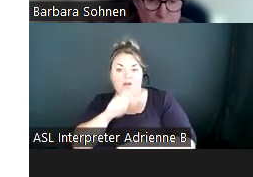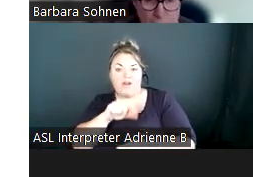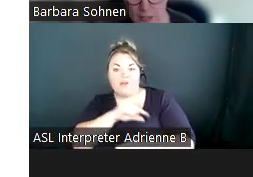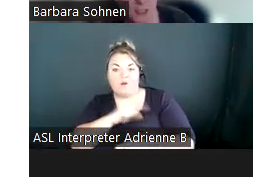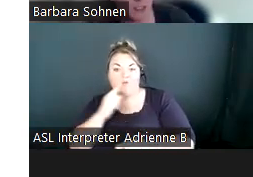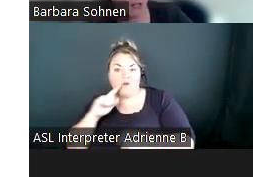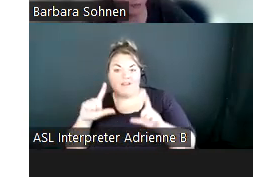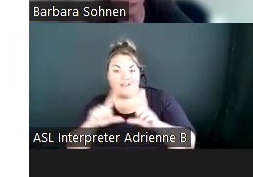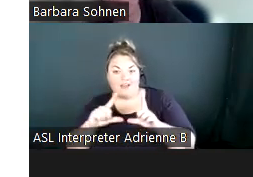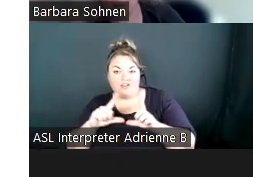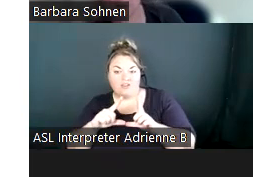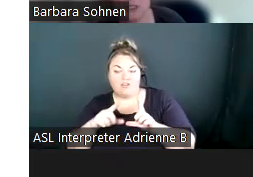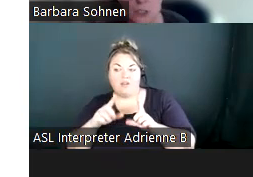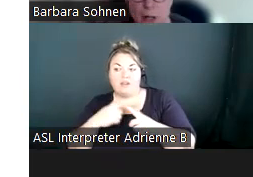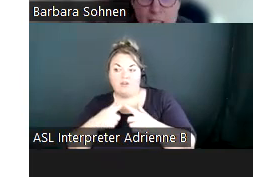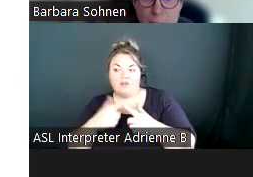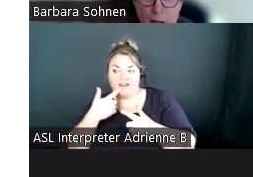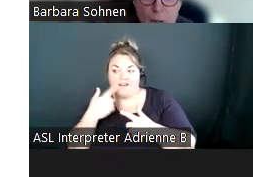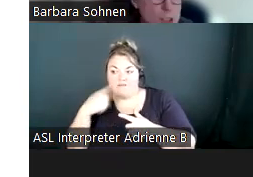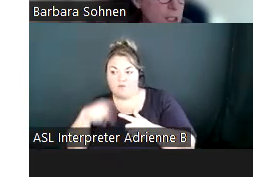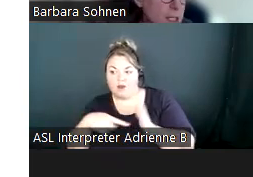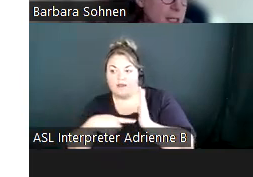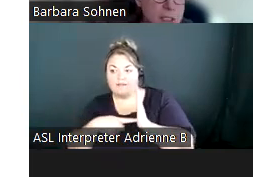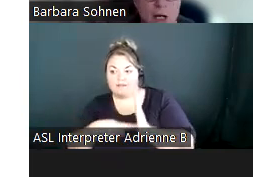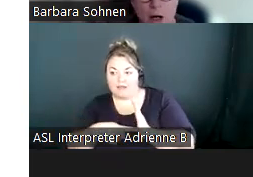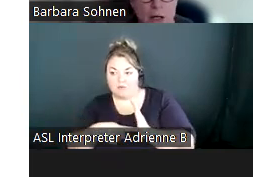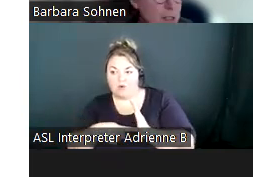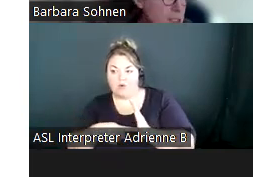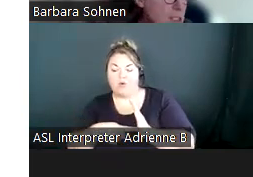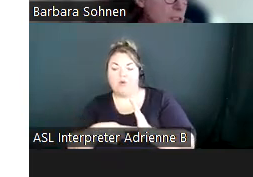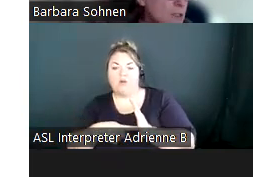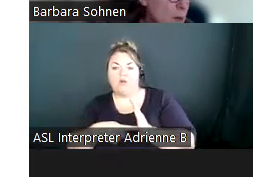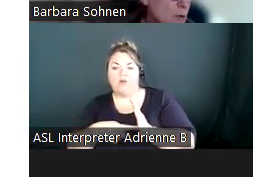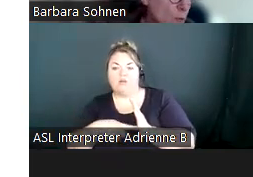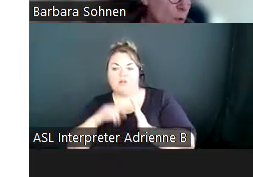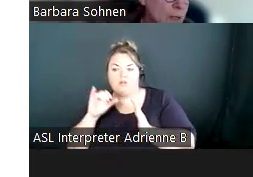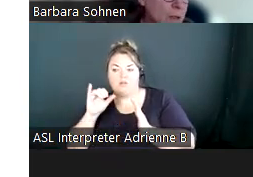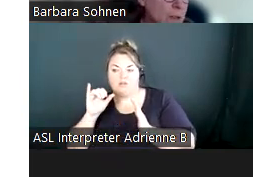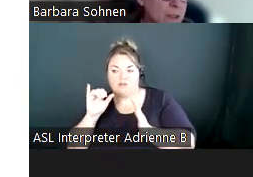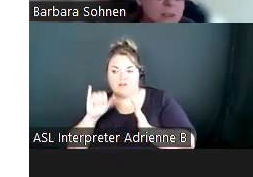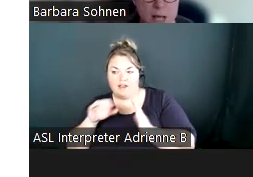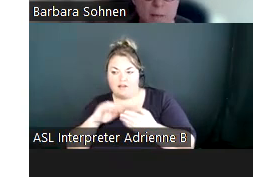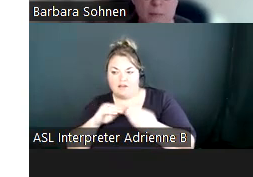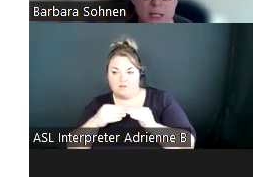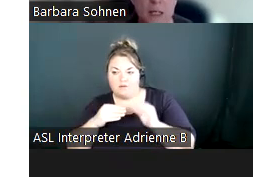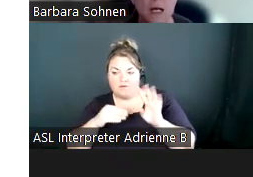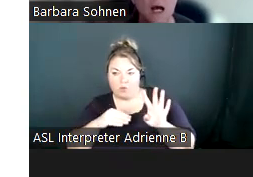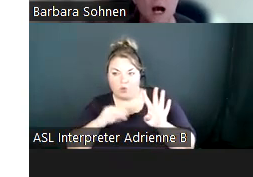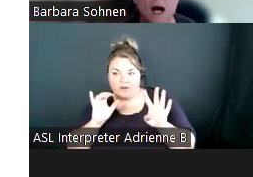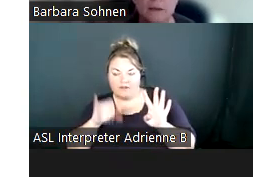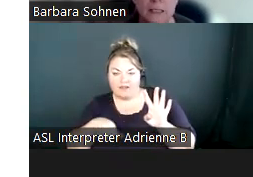licensure, and then you said, for example. So I guess my question is, does this number 4, does that